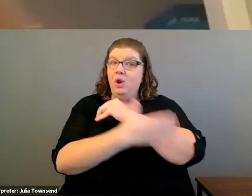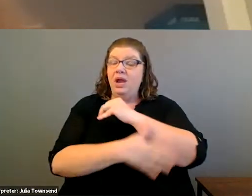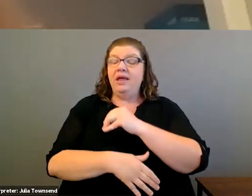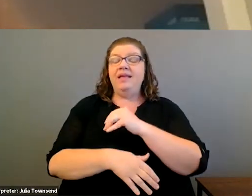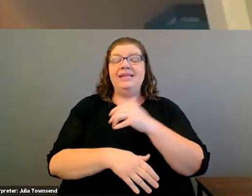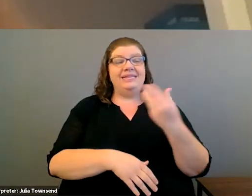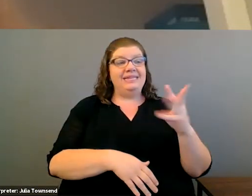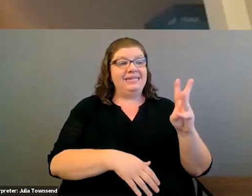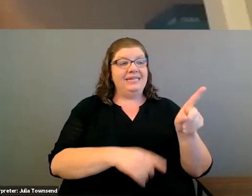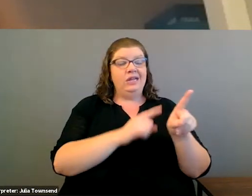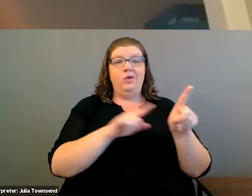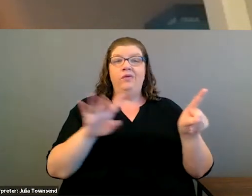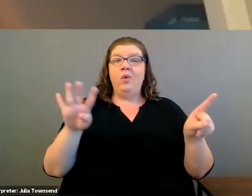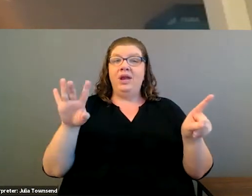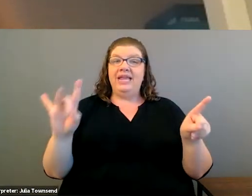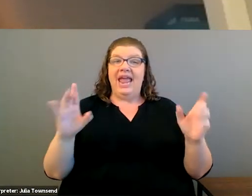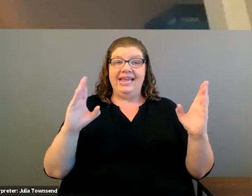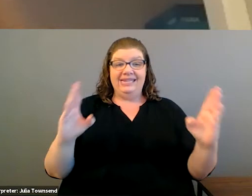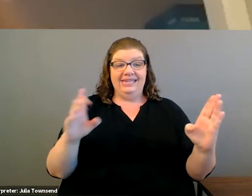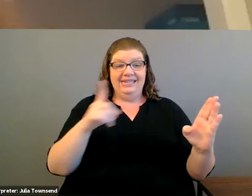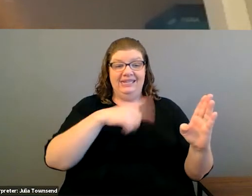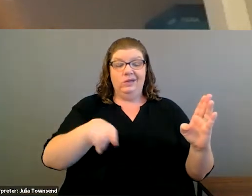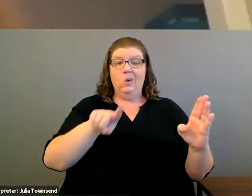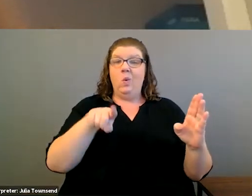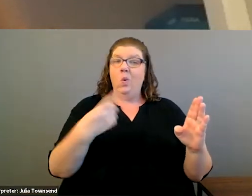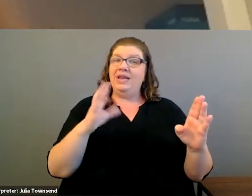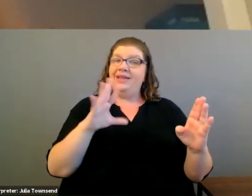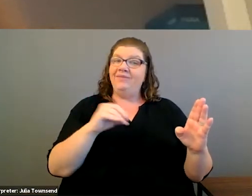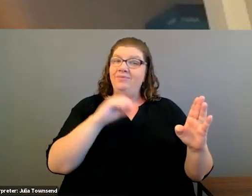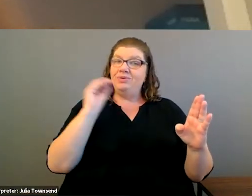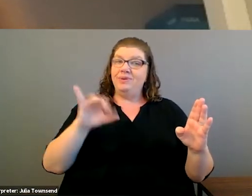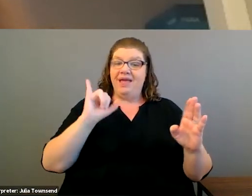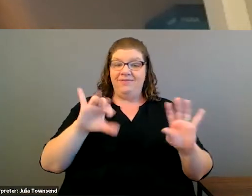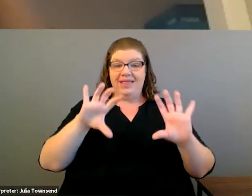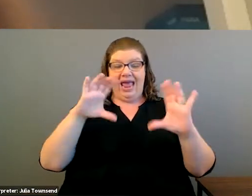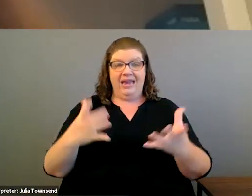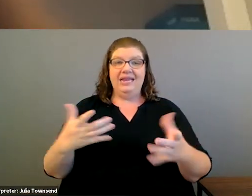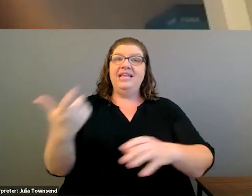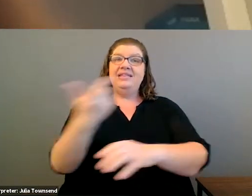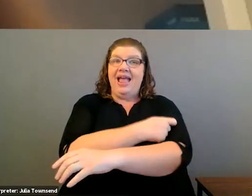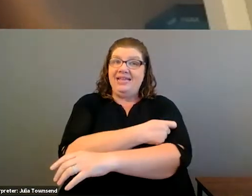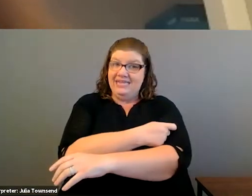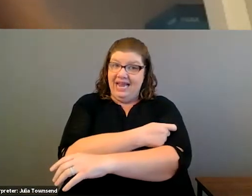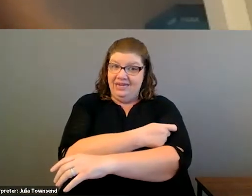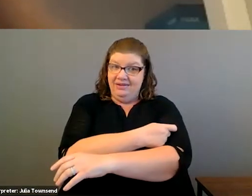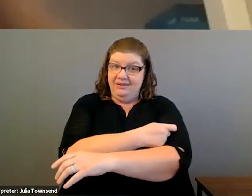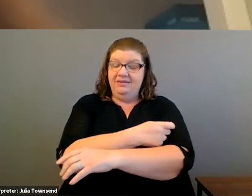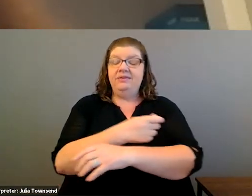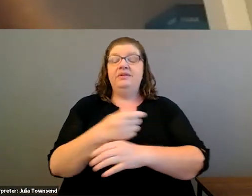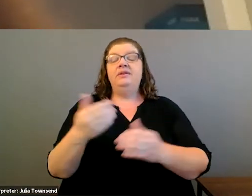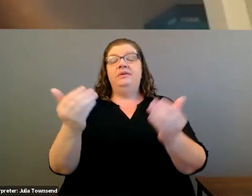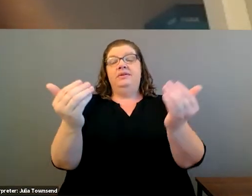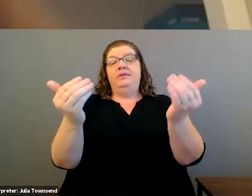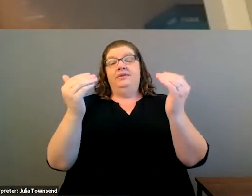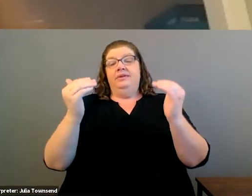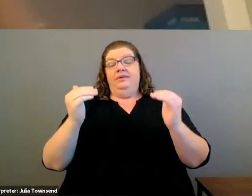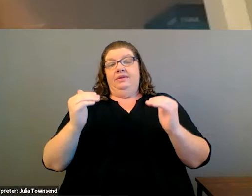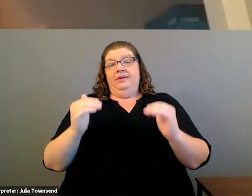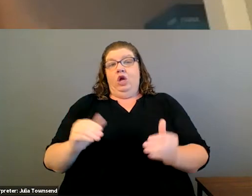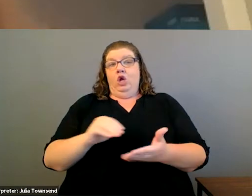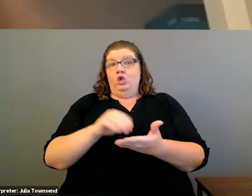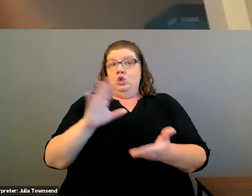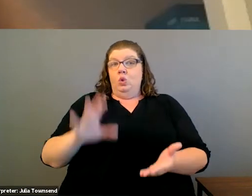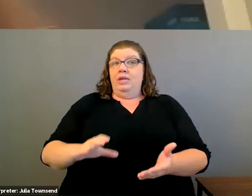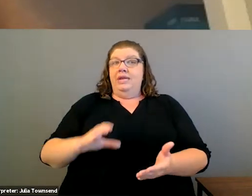age, only about 50% of that population is fully vaccinated. And if we talk about students